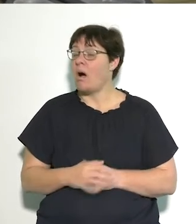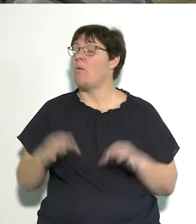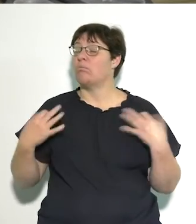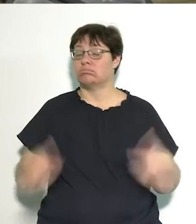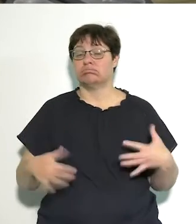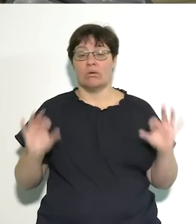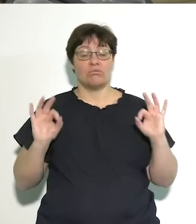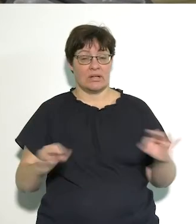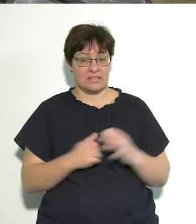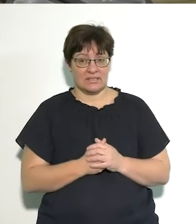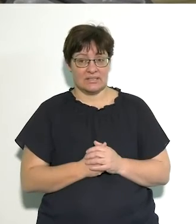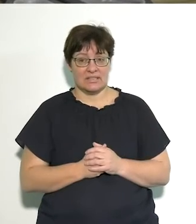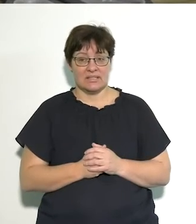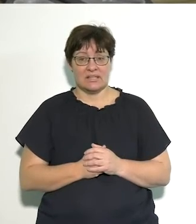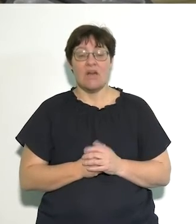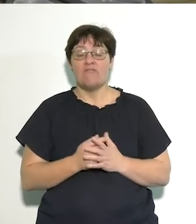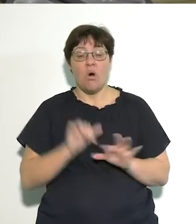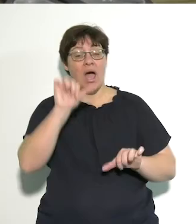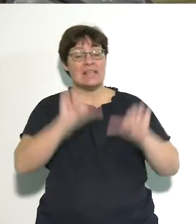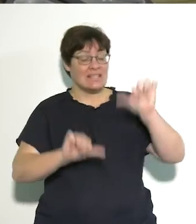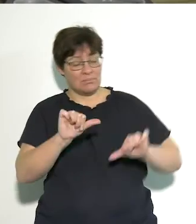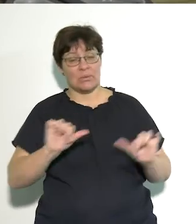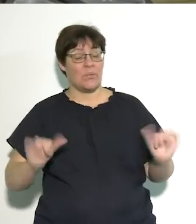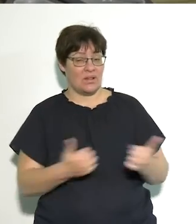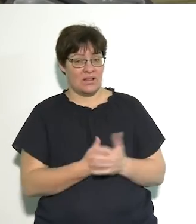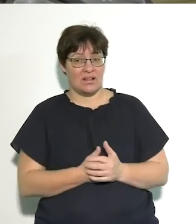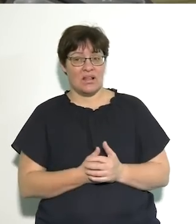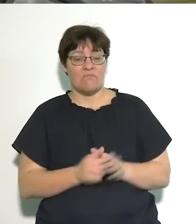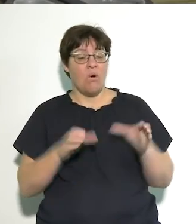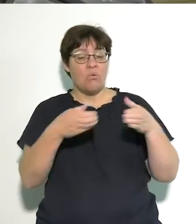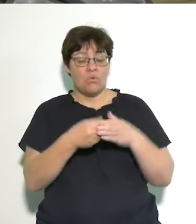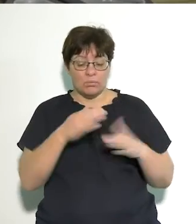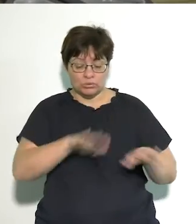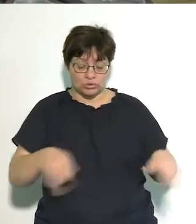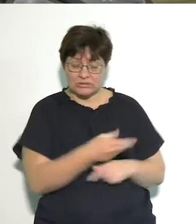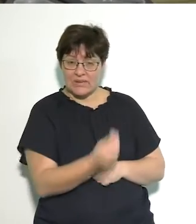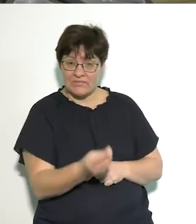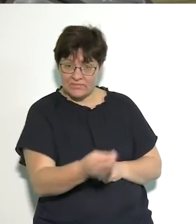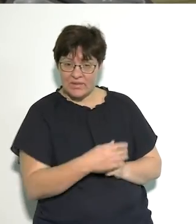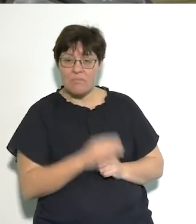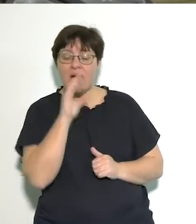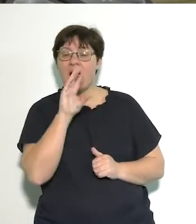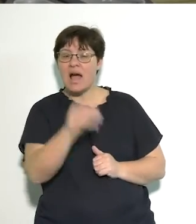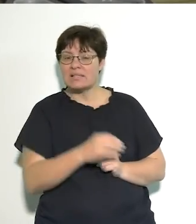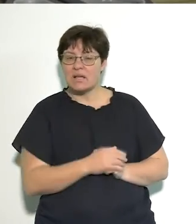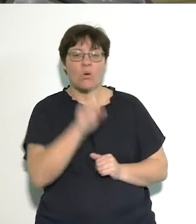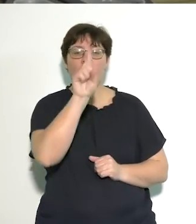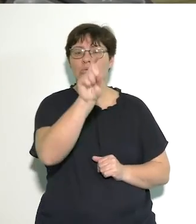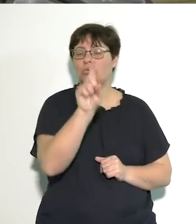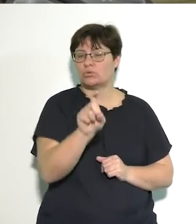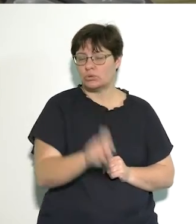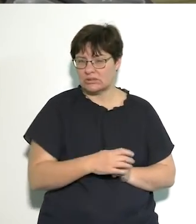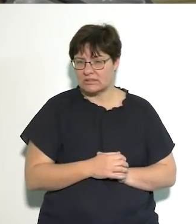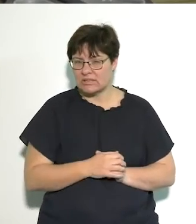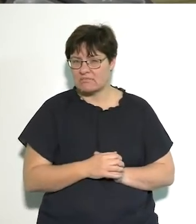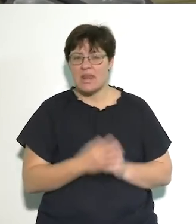These are great, and they're fantastic for assessment. If you put a little group of children in front of you, you can ask them